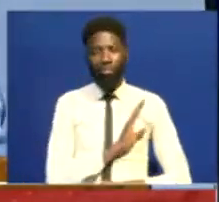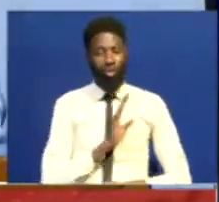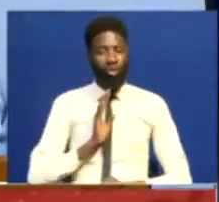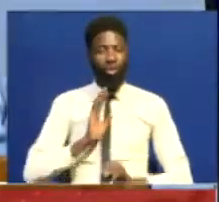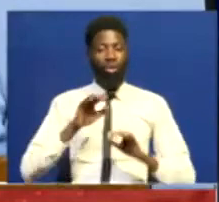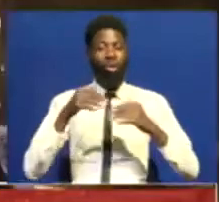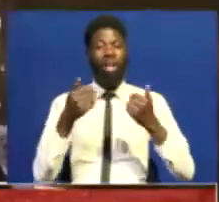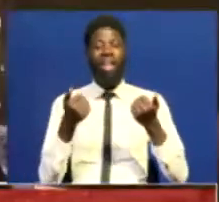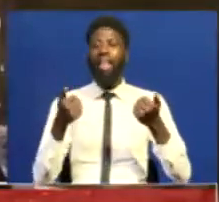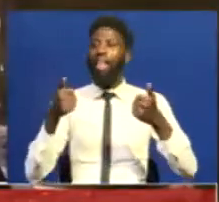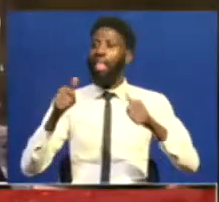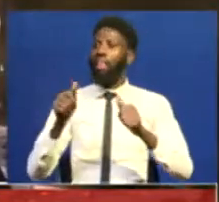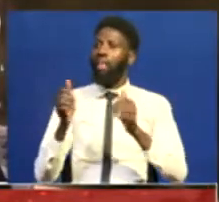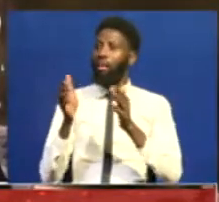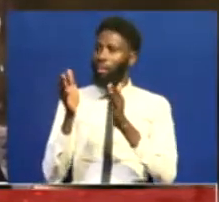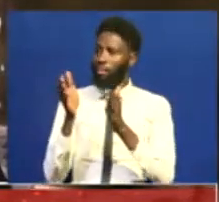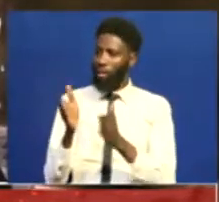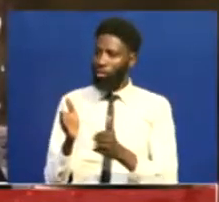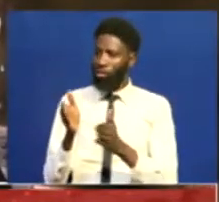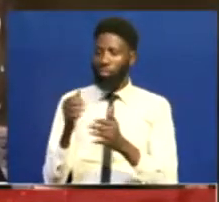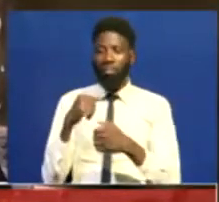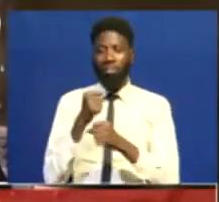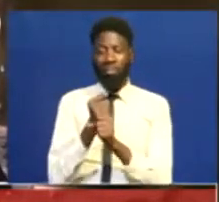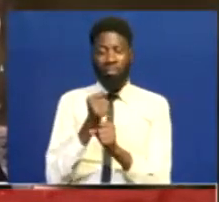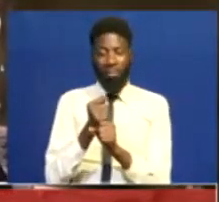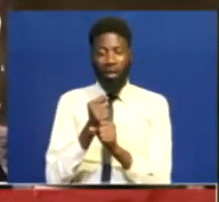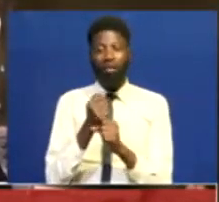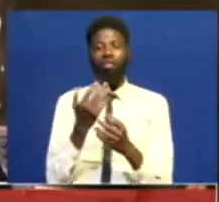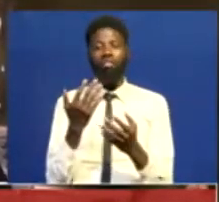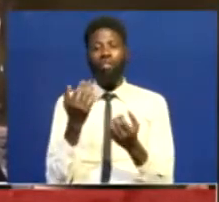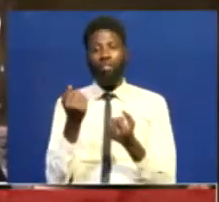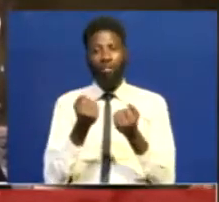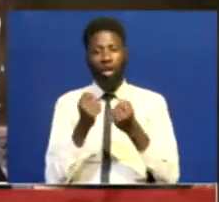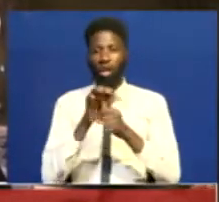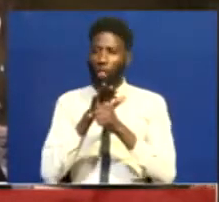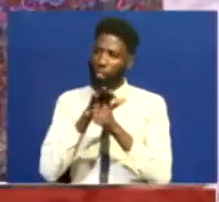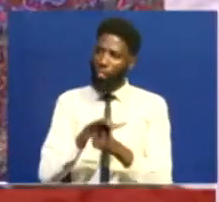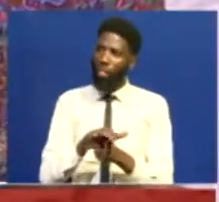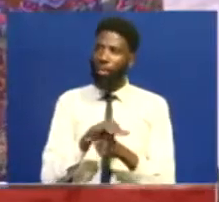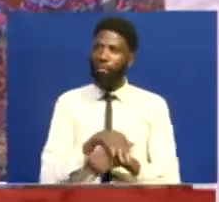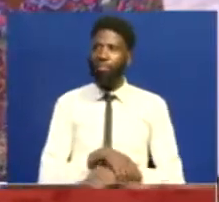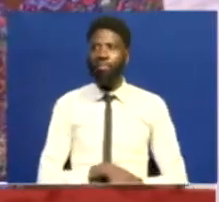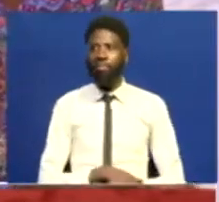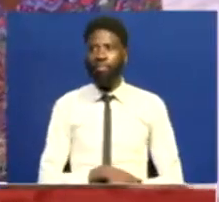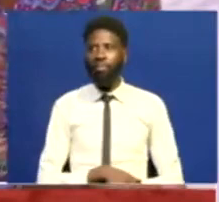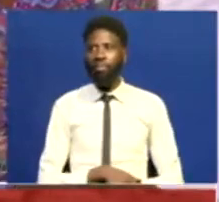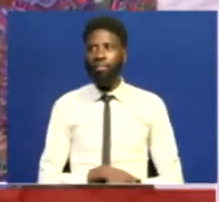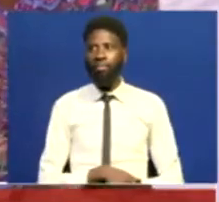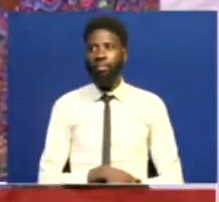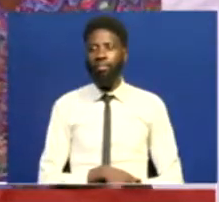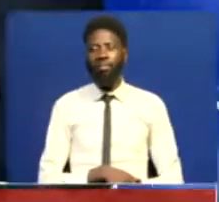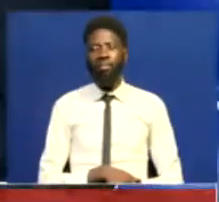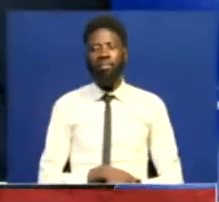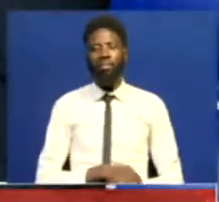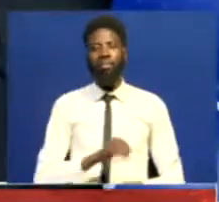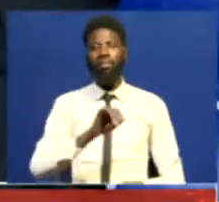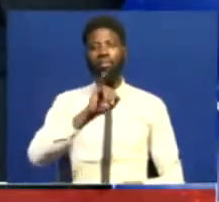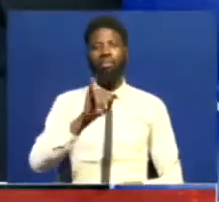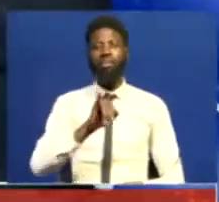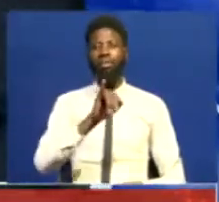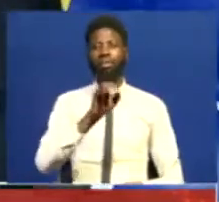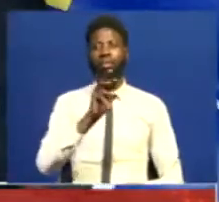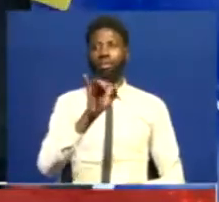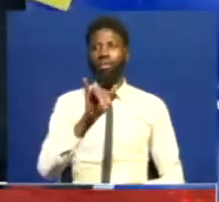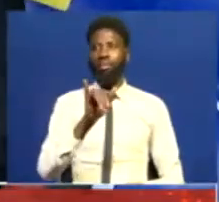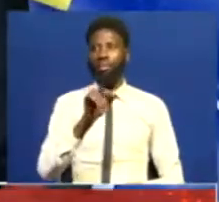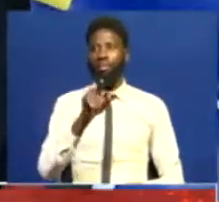to choke motorsport to death like George Floyd. Marehemu Jim Heather Hayes alitajwa mwana michezo bora wa mwaka wa